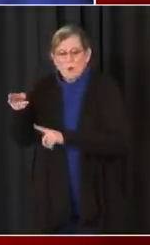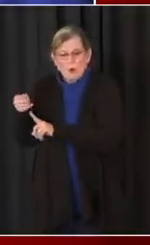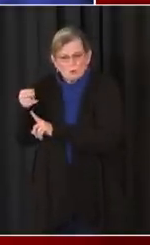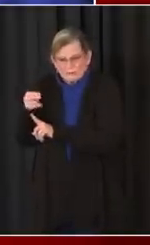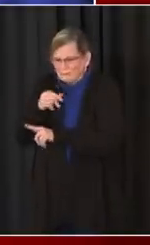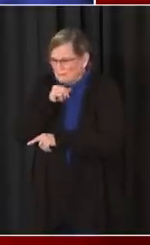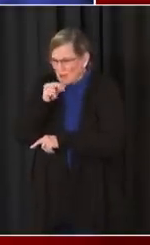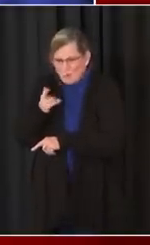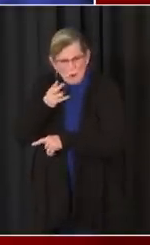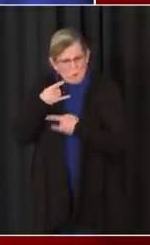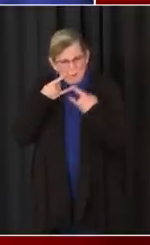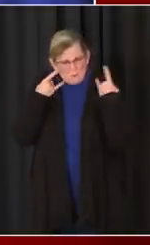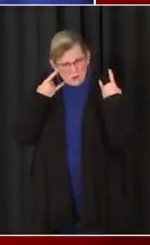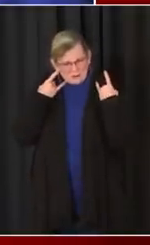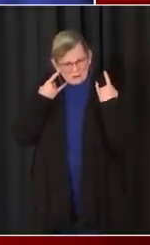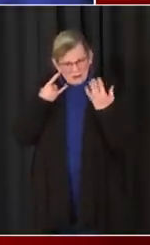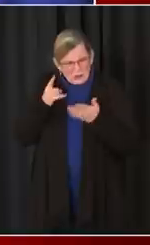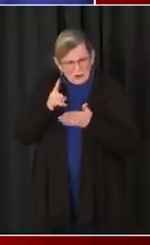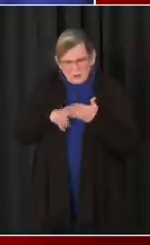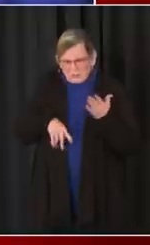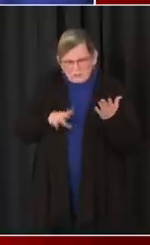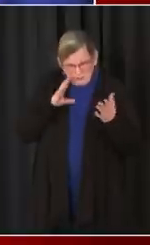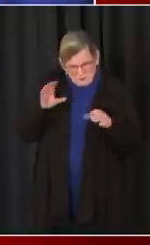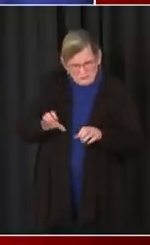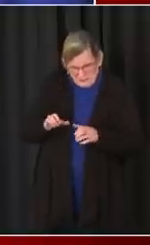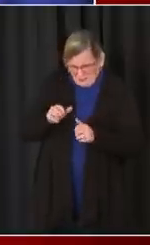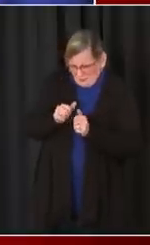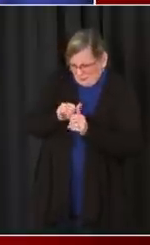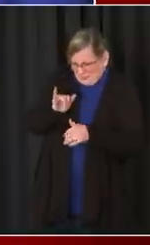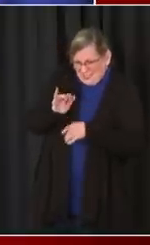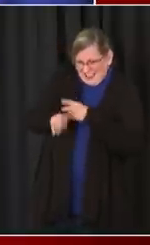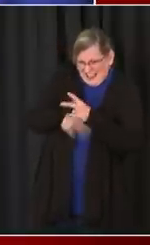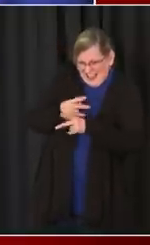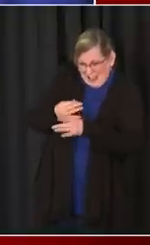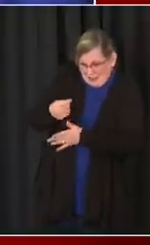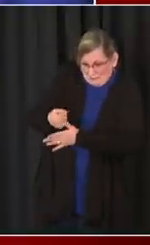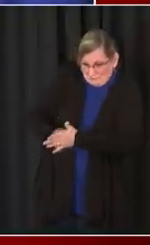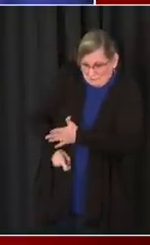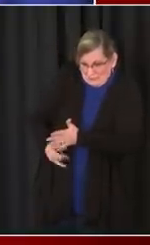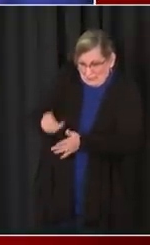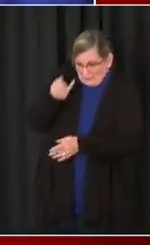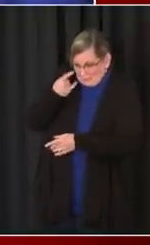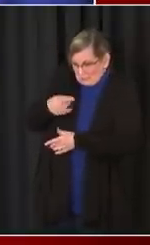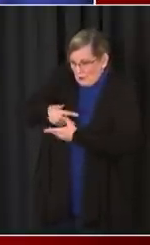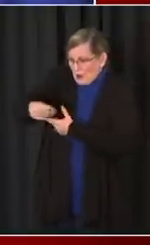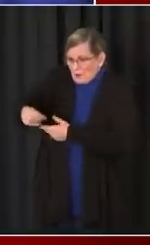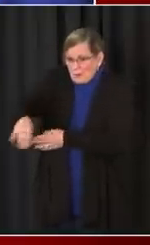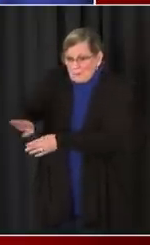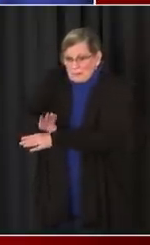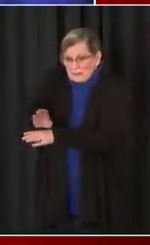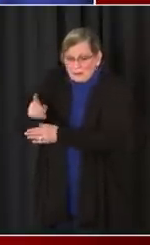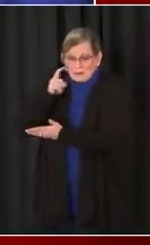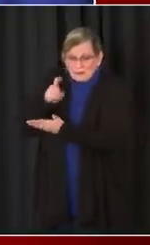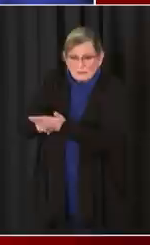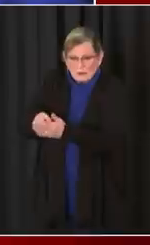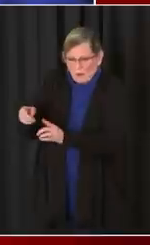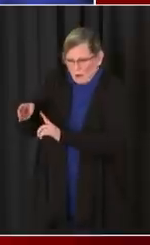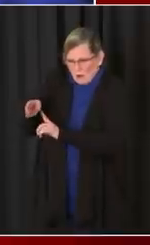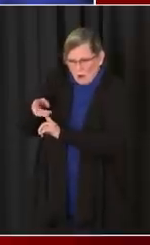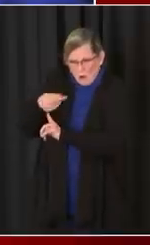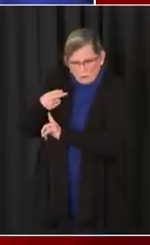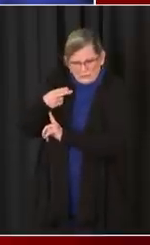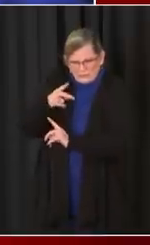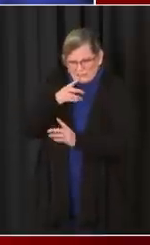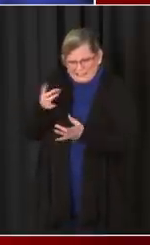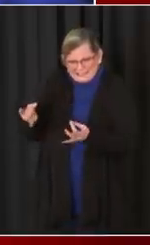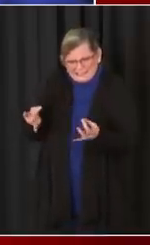masks. What is going to be done? What kind of fines are going to come to these businesses? I realize that the hotels can be a trickier situation, but